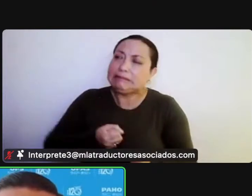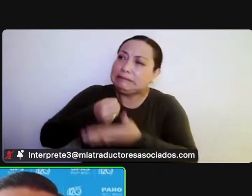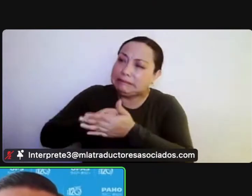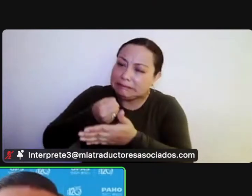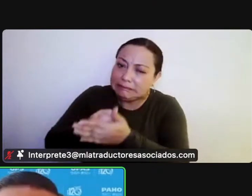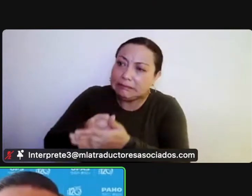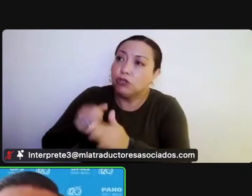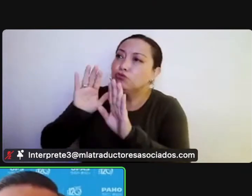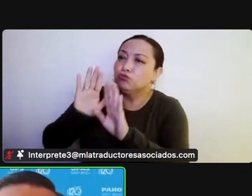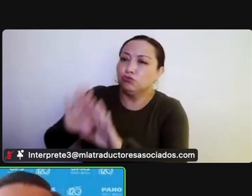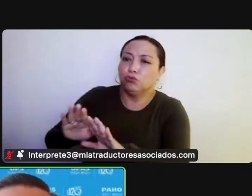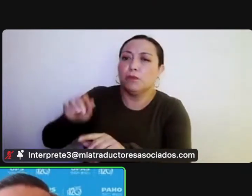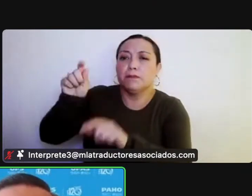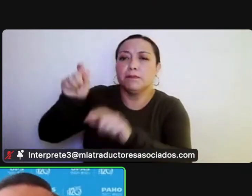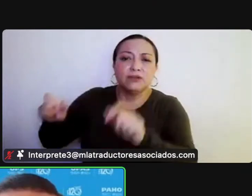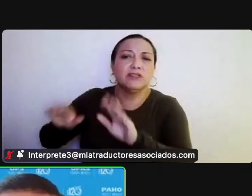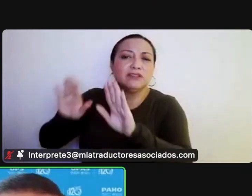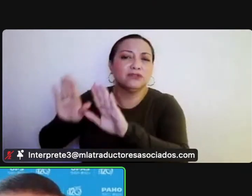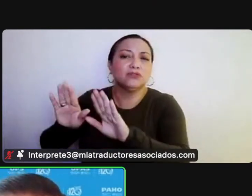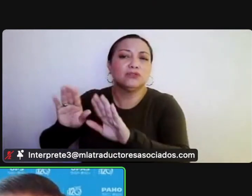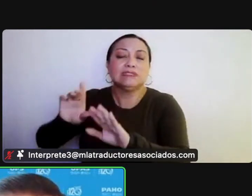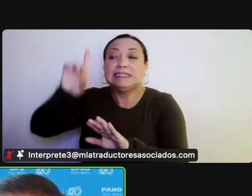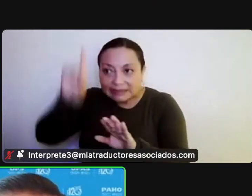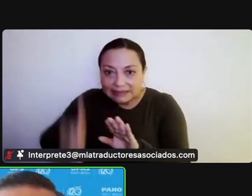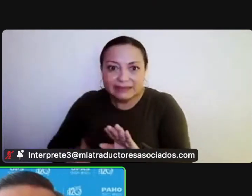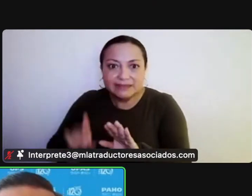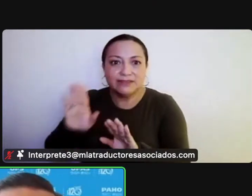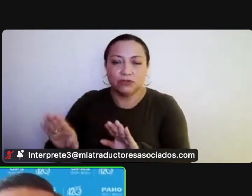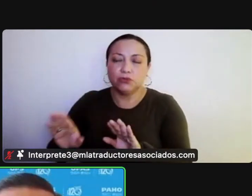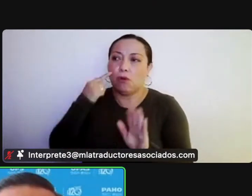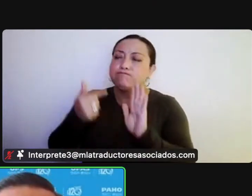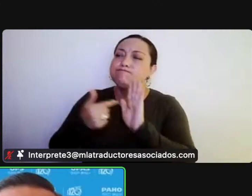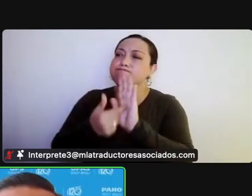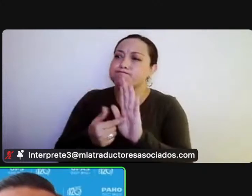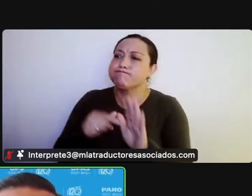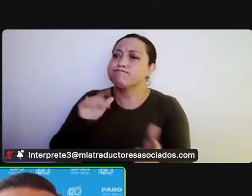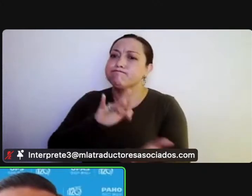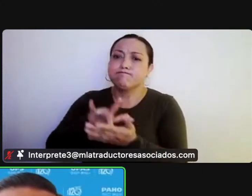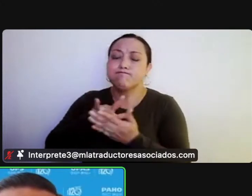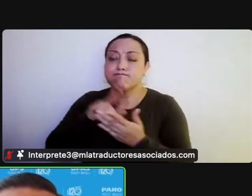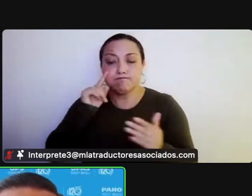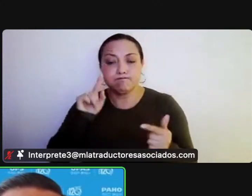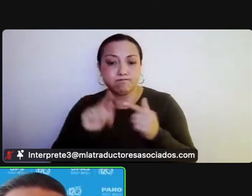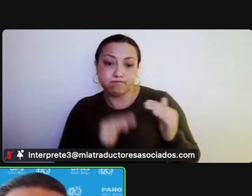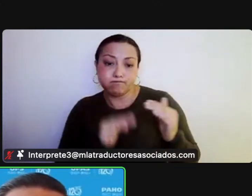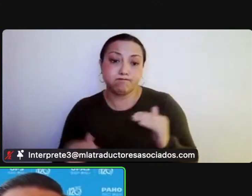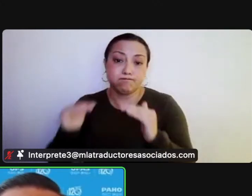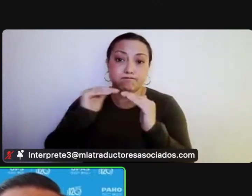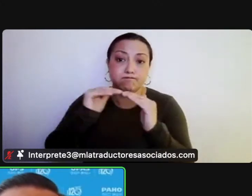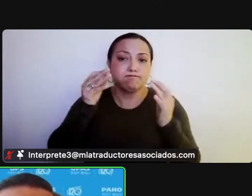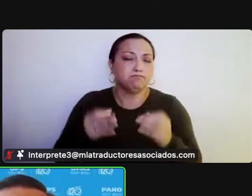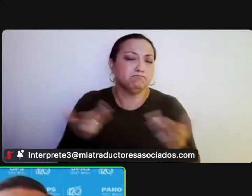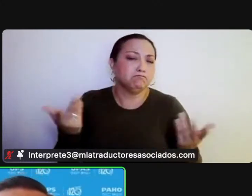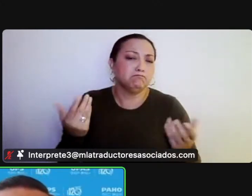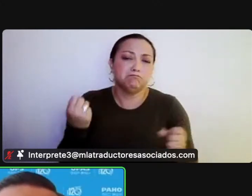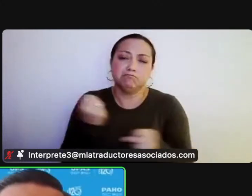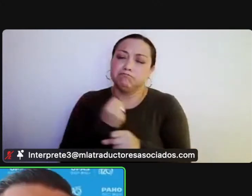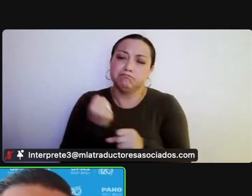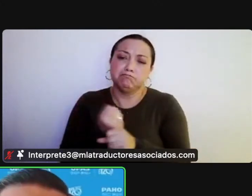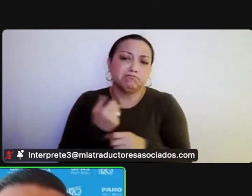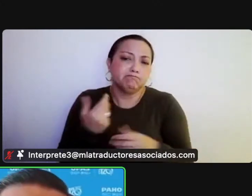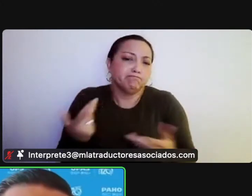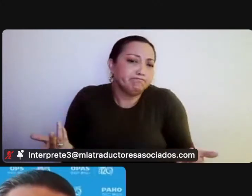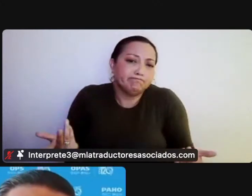can convince or crystallize the decisions, pro-equity decisions, they'll